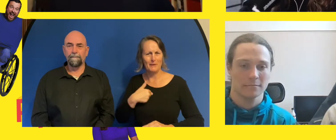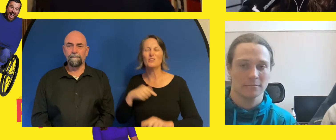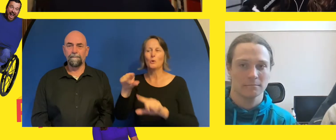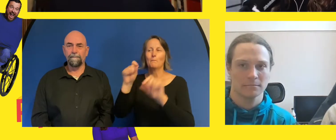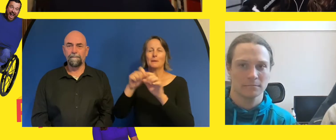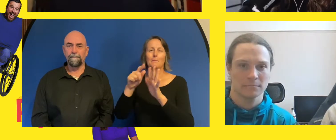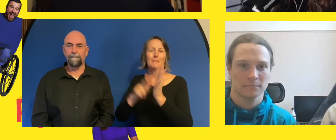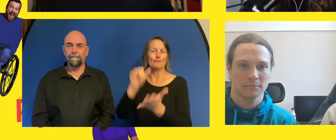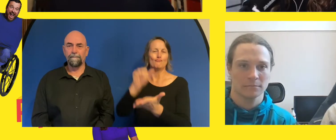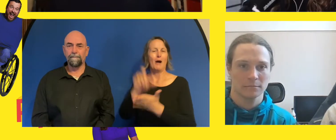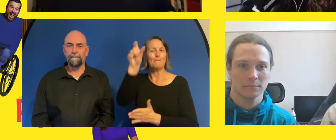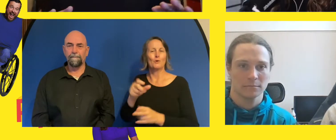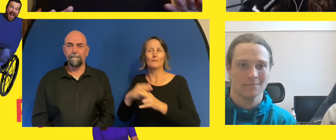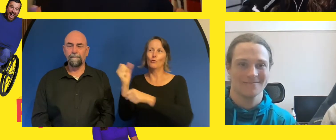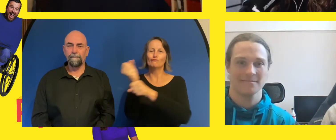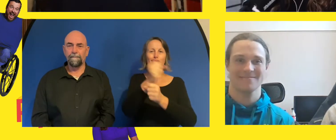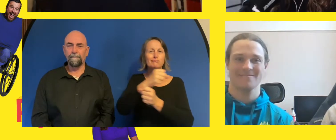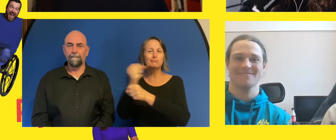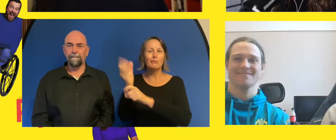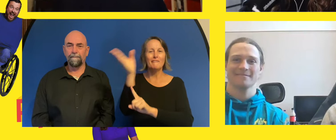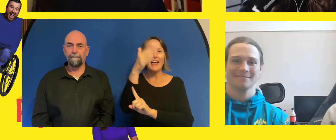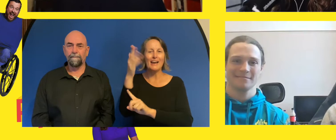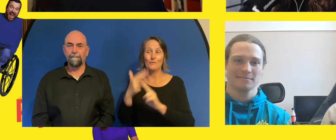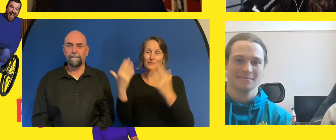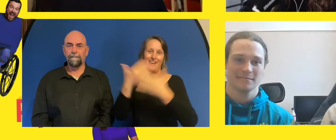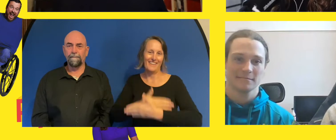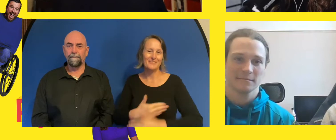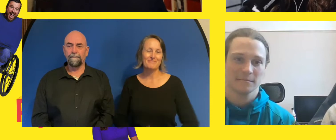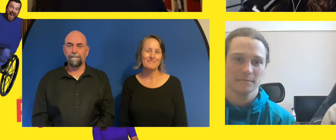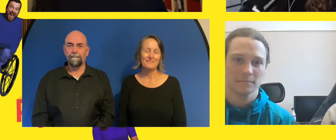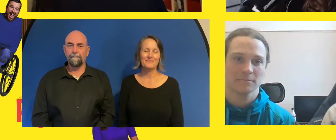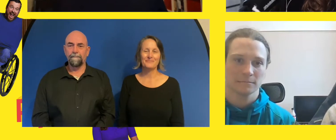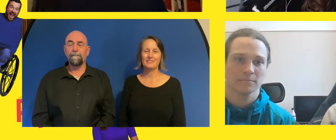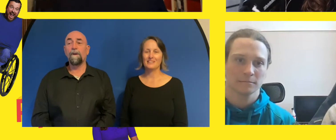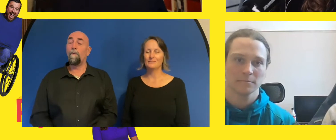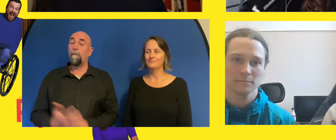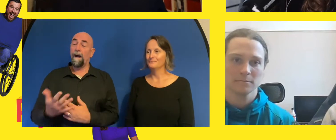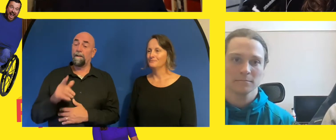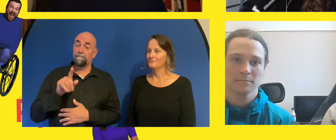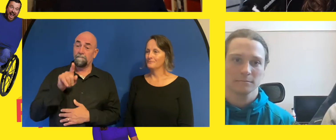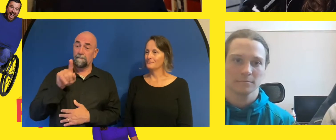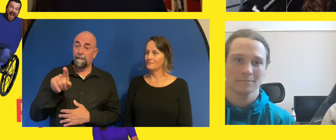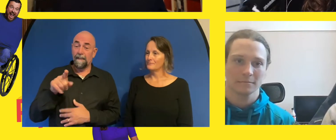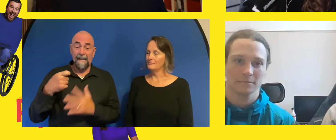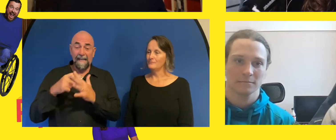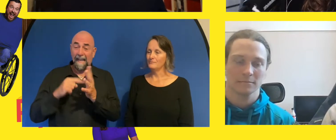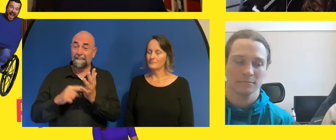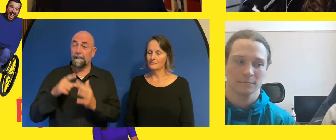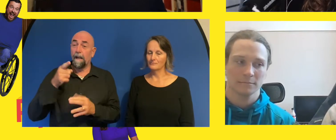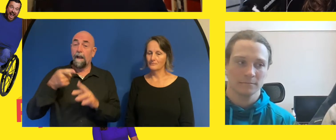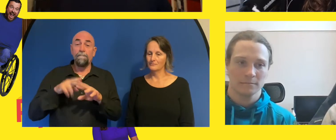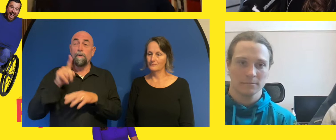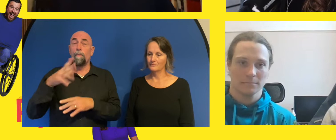the ability to speak back to everybody in this country, I don't know, some words, what would they be while